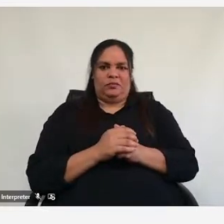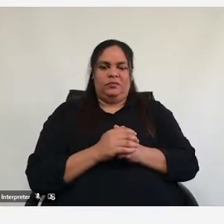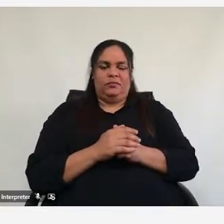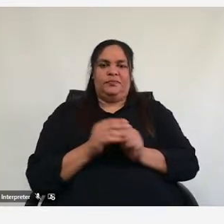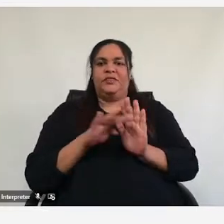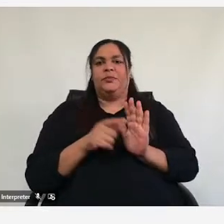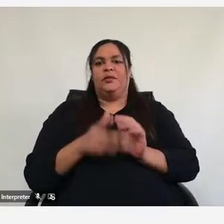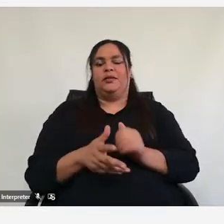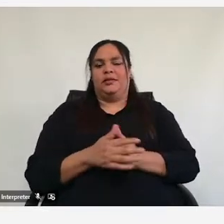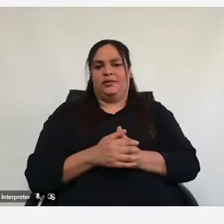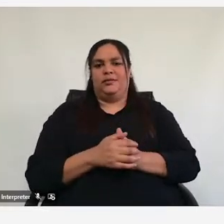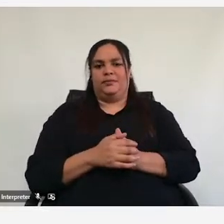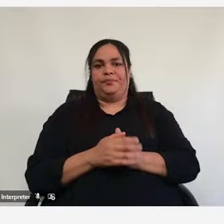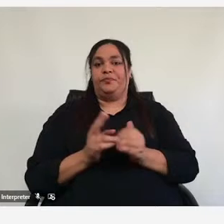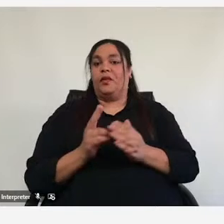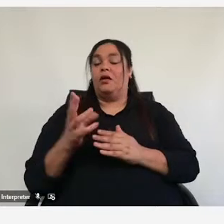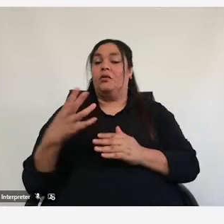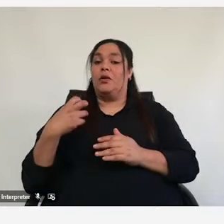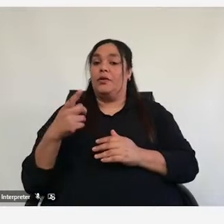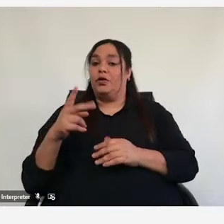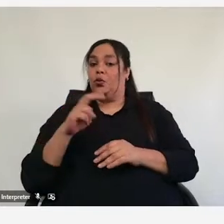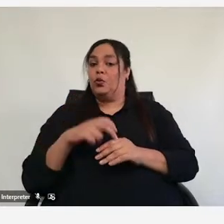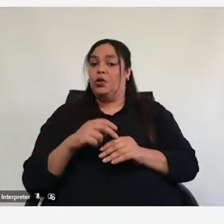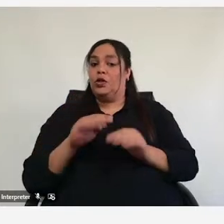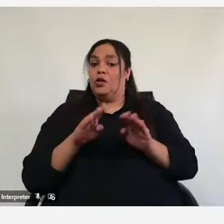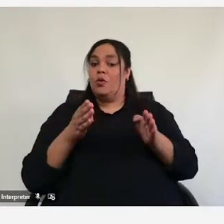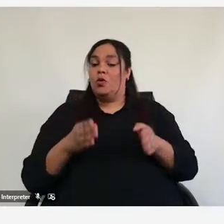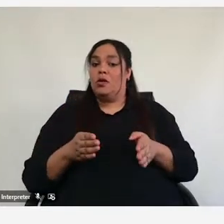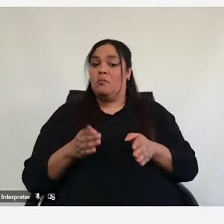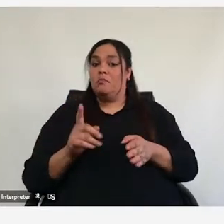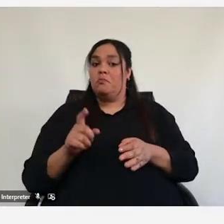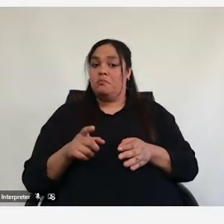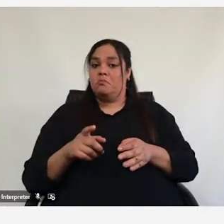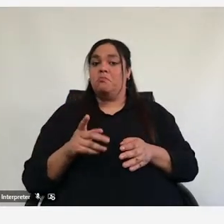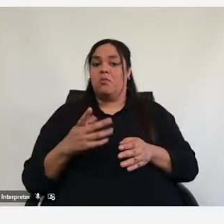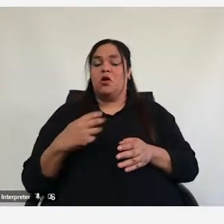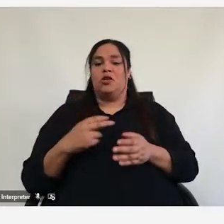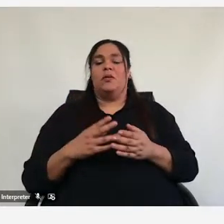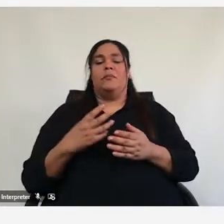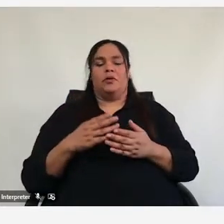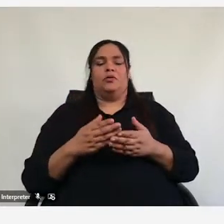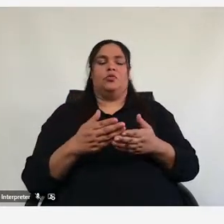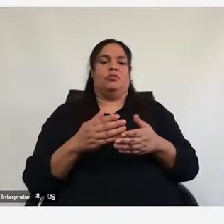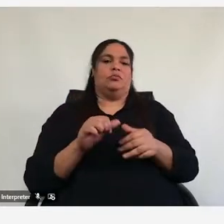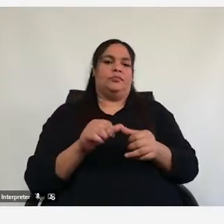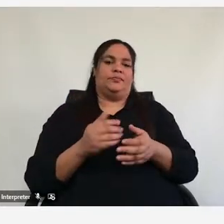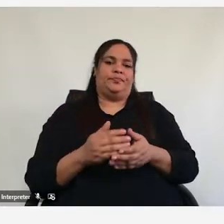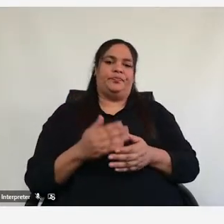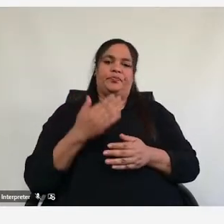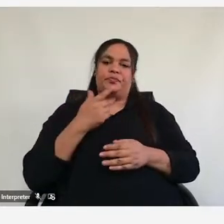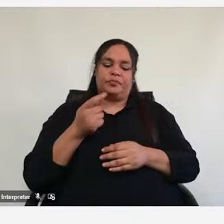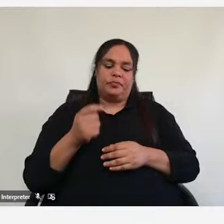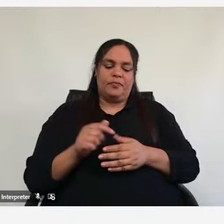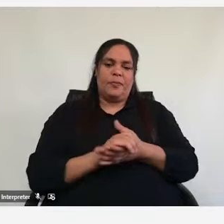speakers list? Honourable Minister, do you need the podium? Honourable Minister, you may continue. Thank you, Speaker. Last